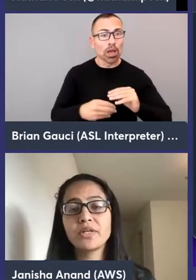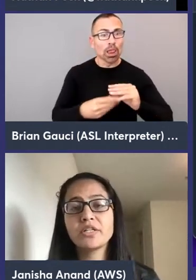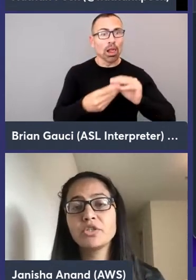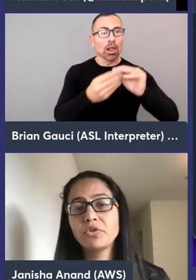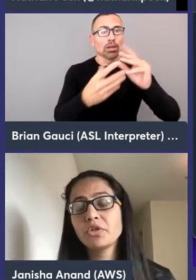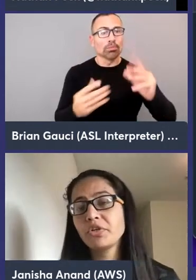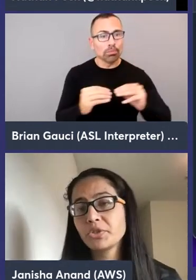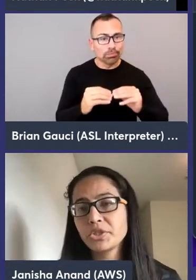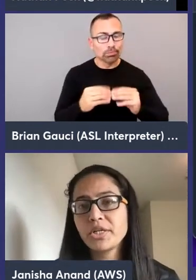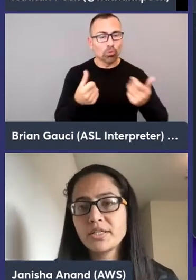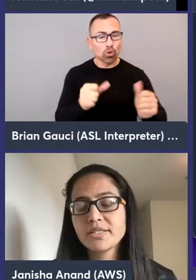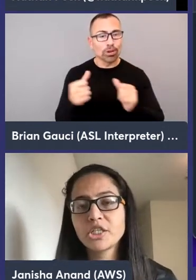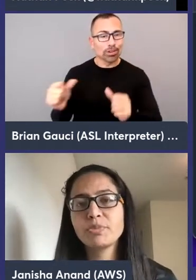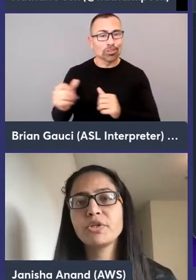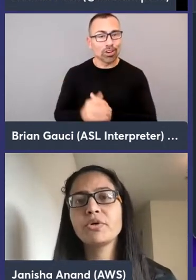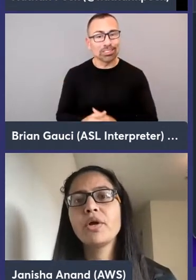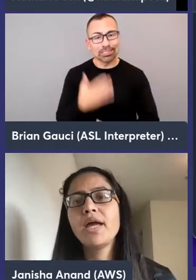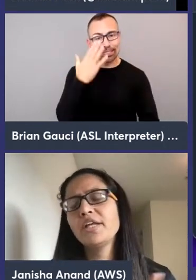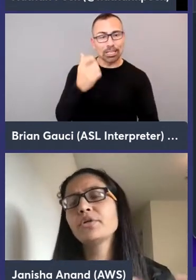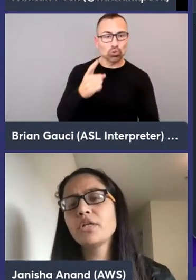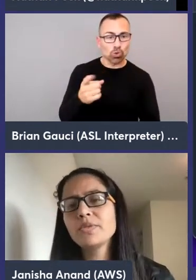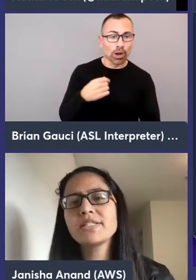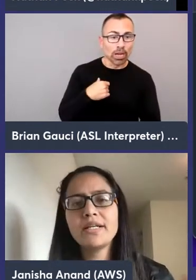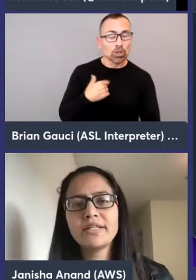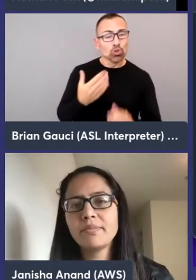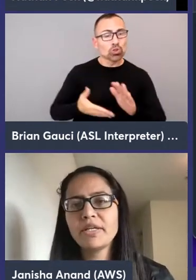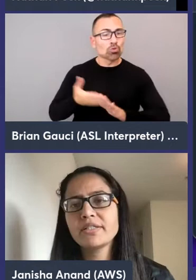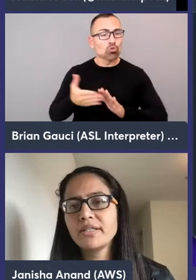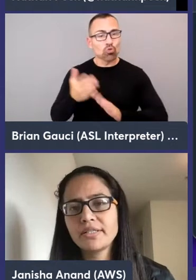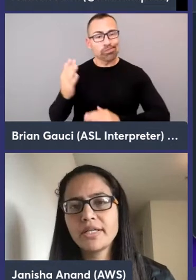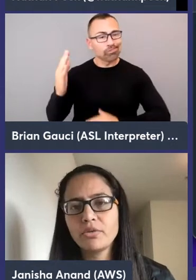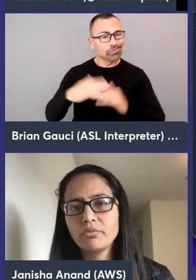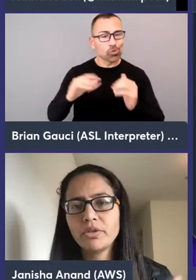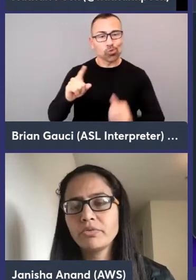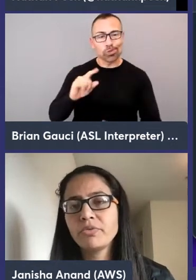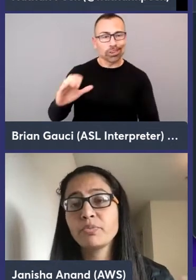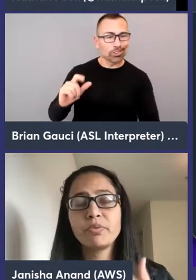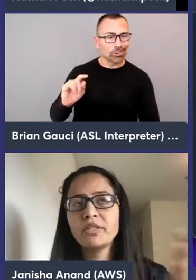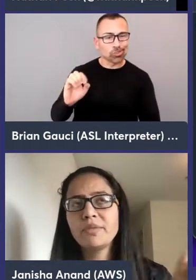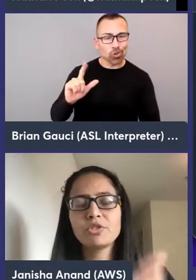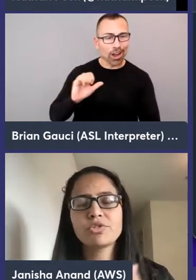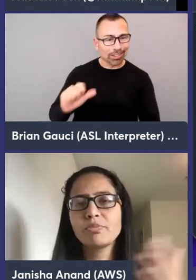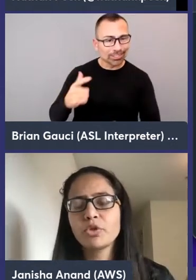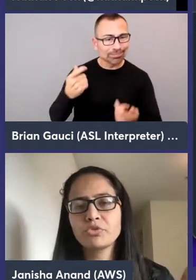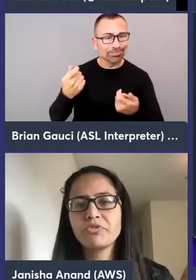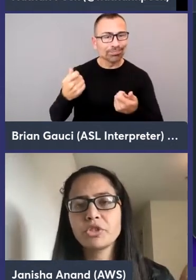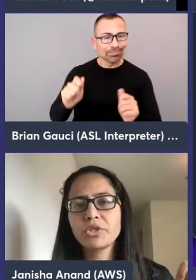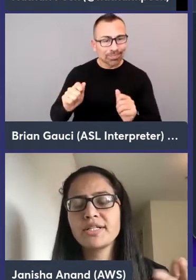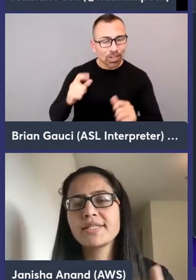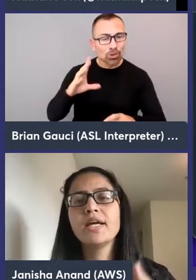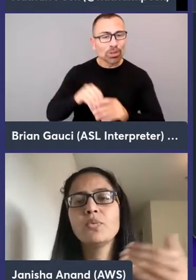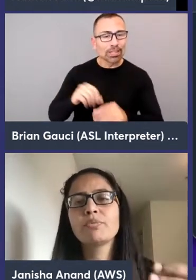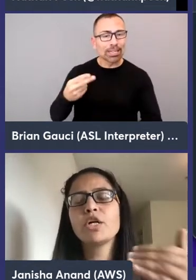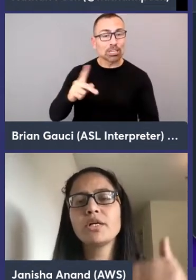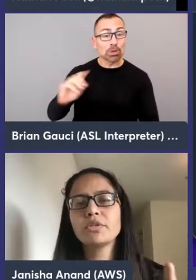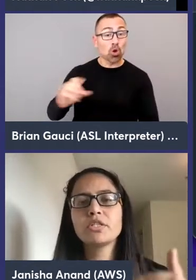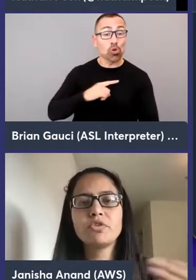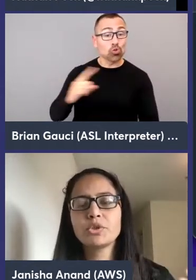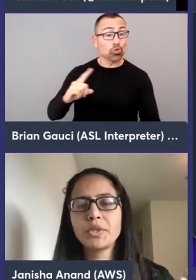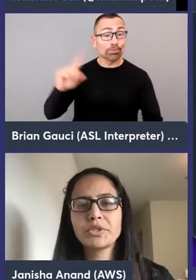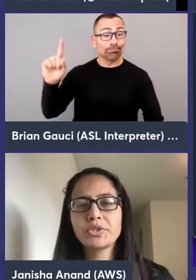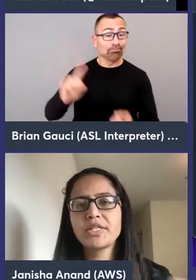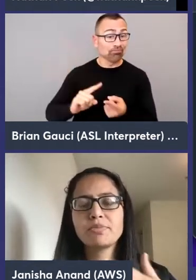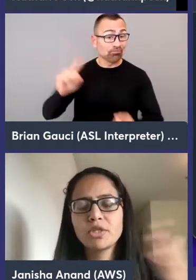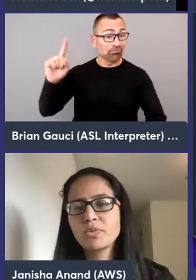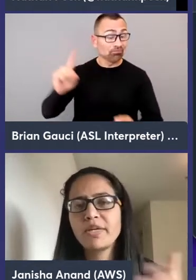why we run a default of 100 trials in HPO, and you can always dial it up and dial it down. Earlier we used to support 250 trials. We brought down the default